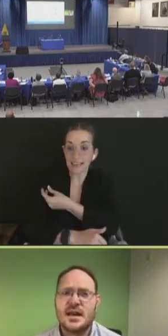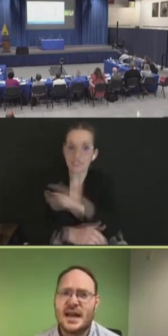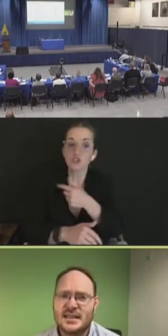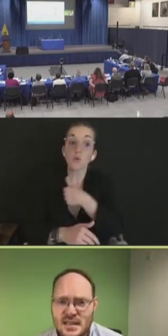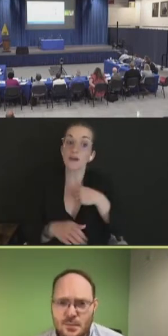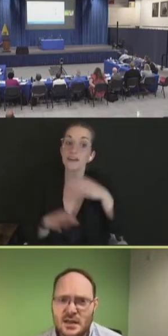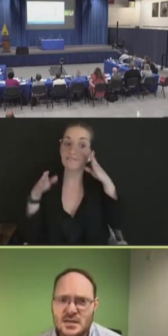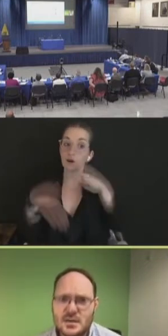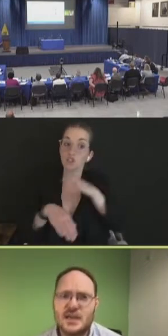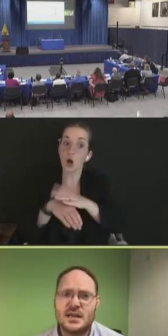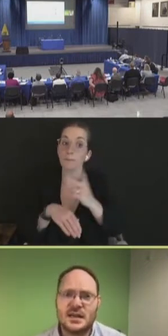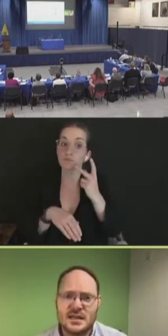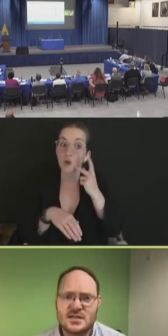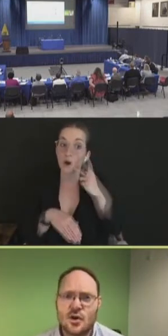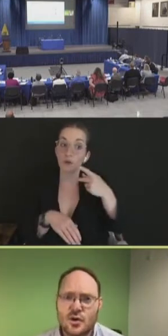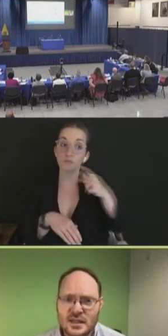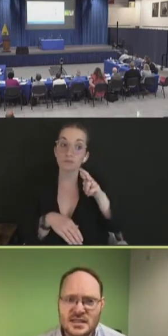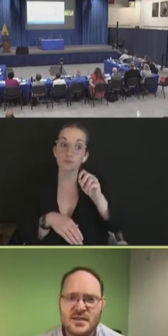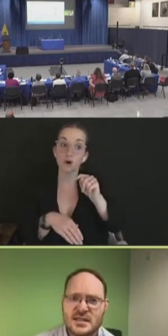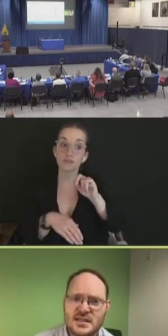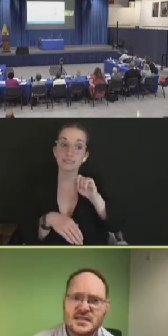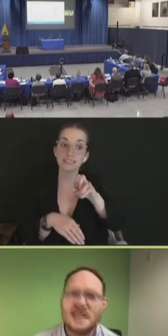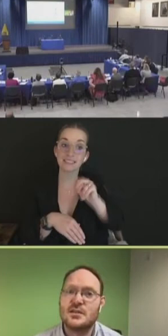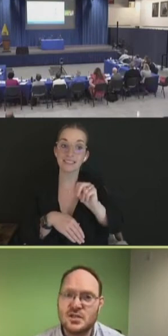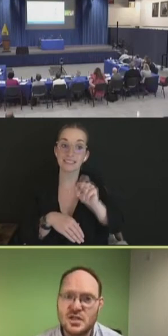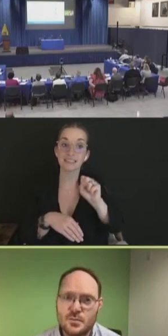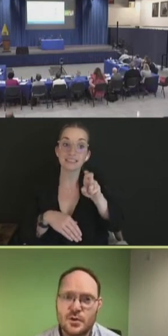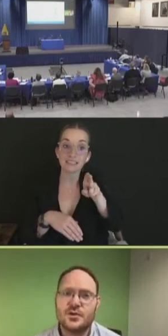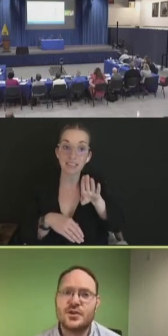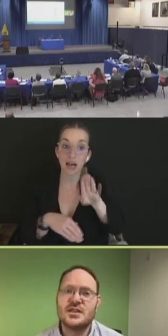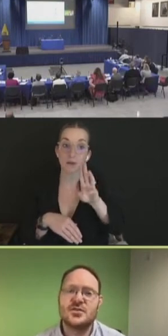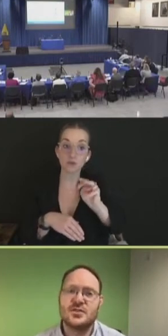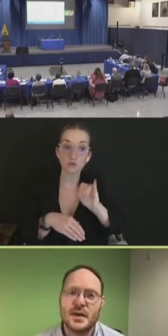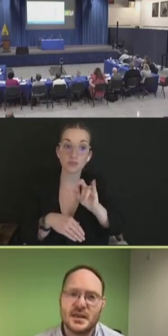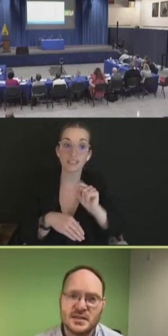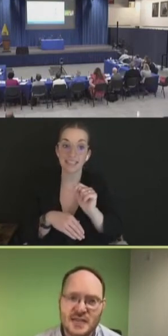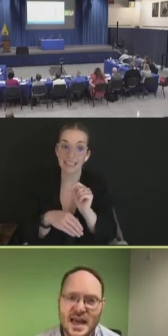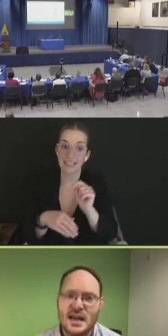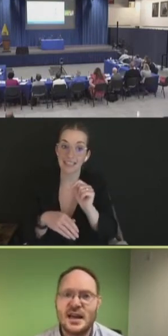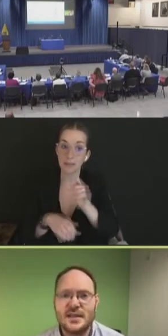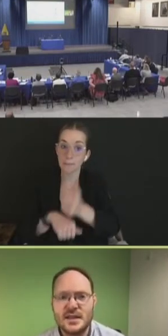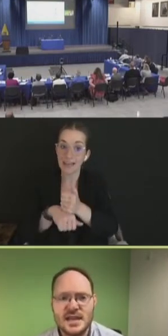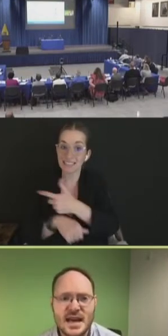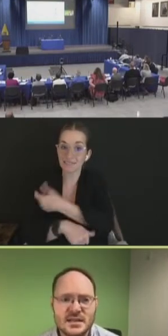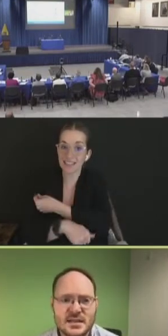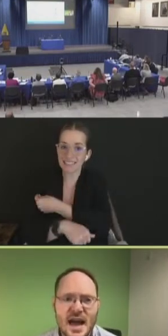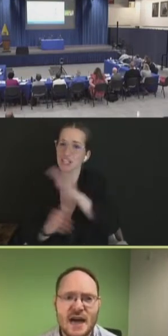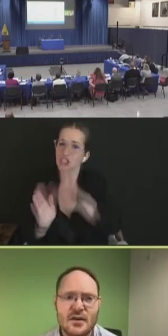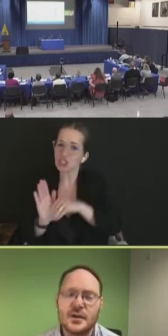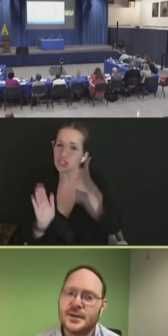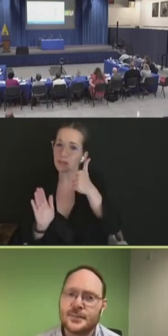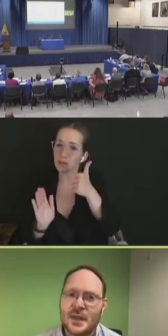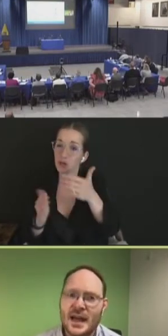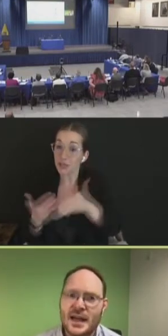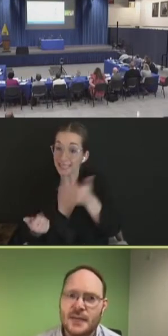vaccines. Typically speaking, and historically, these vaccines tend to be cheaper, they're easier to make on scale, and they tend to